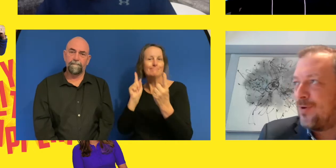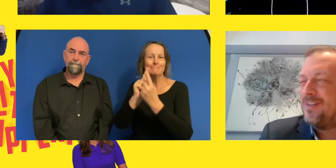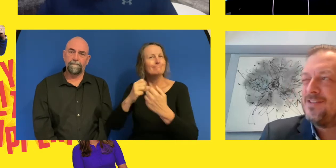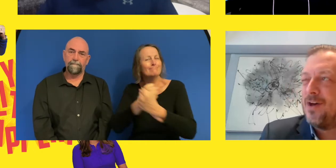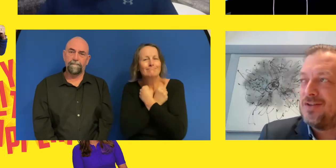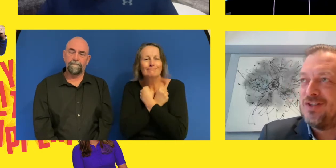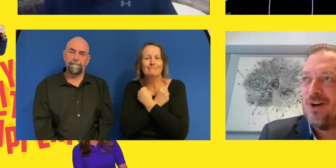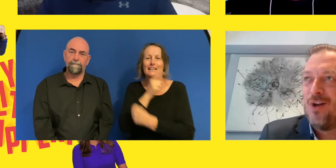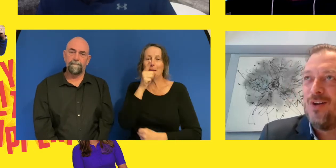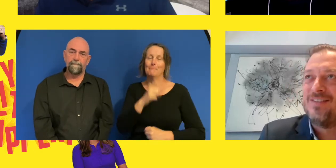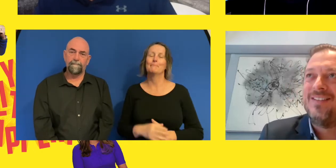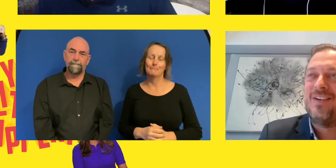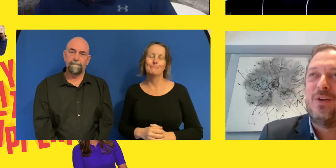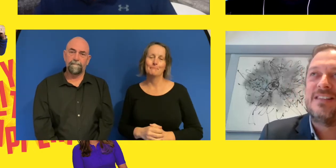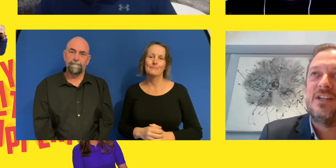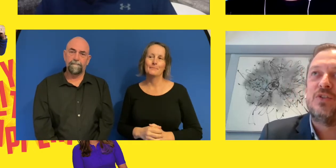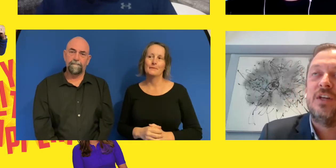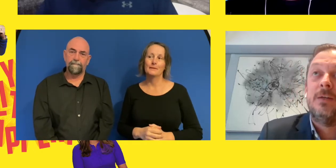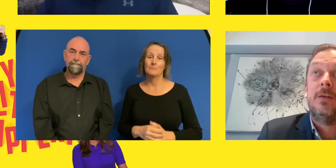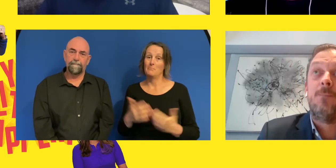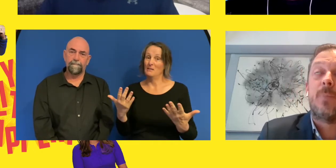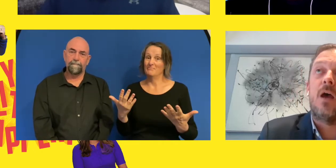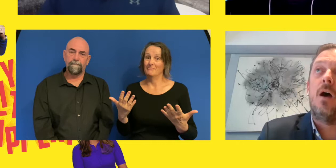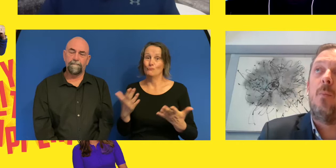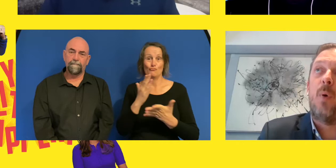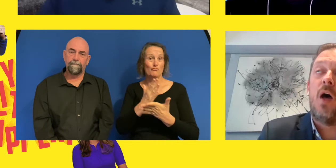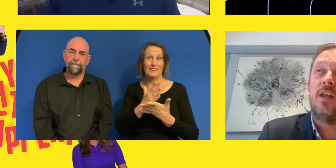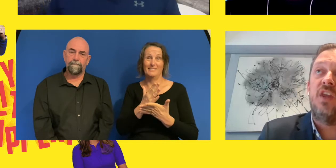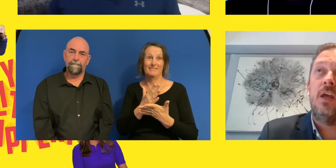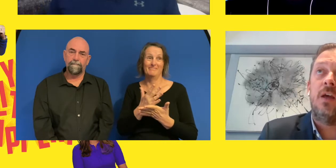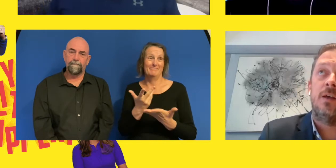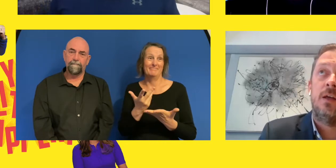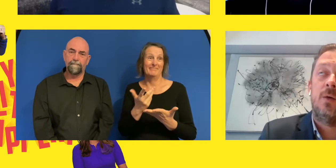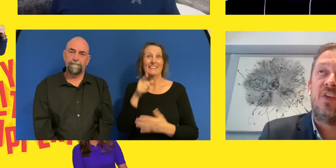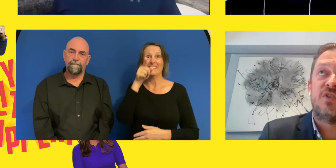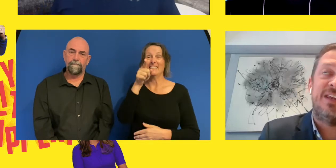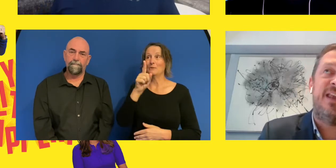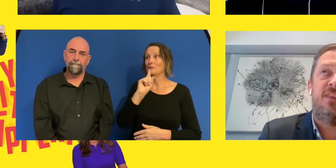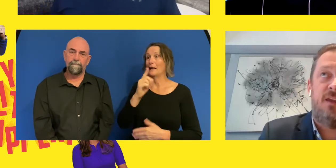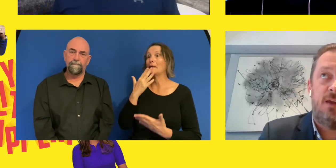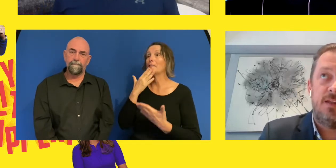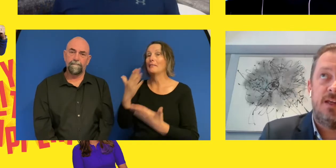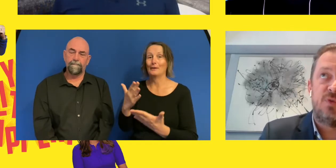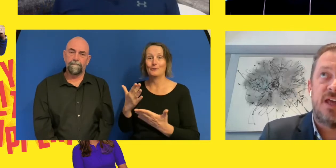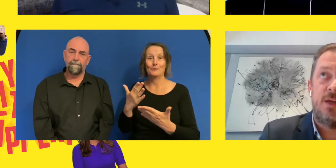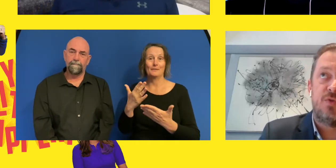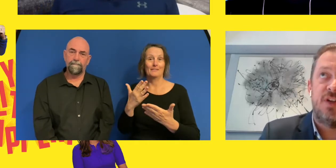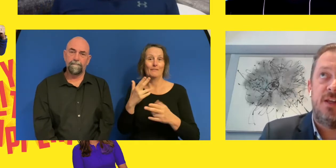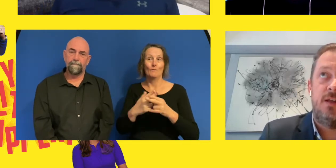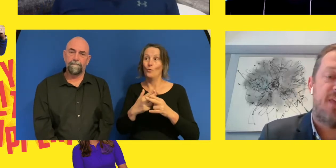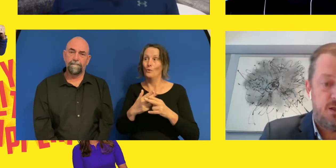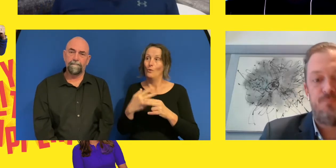that time, so it's a very good excuse. But I think, without saying anything, it was like he